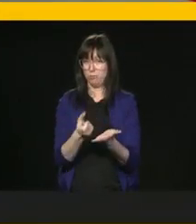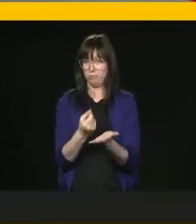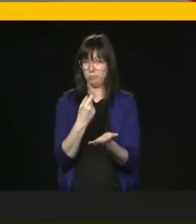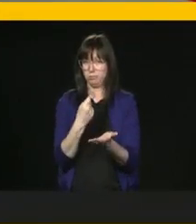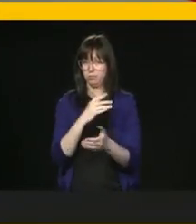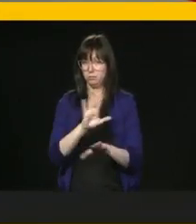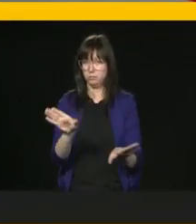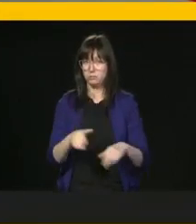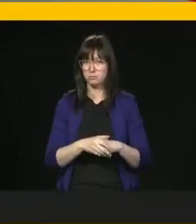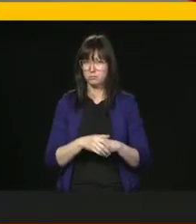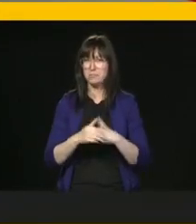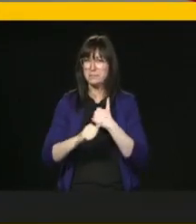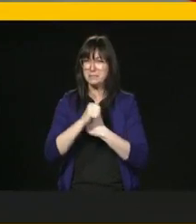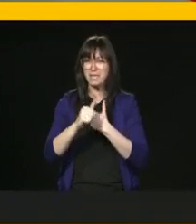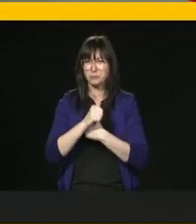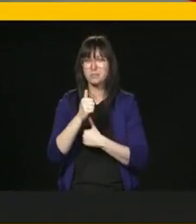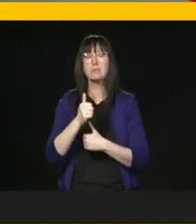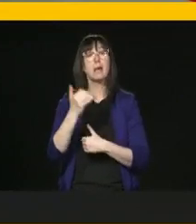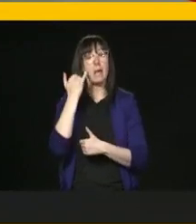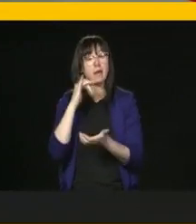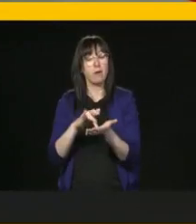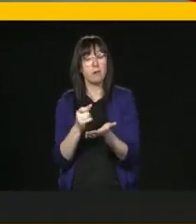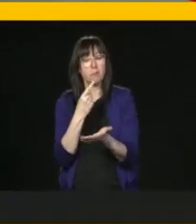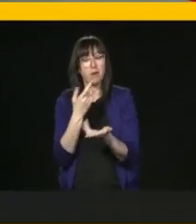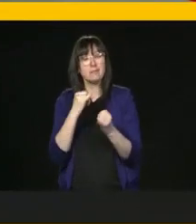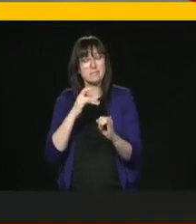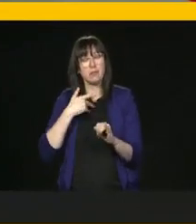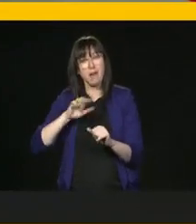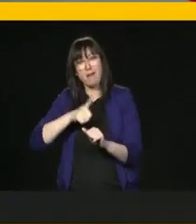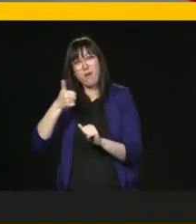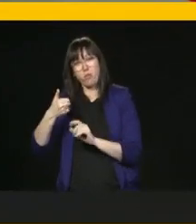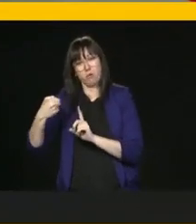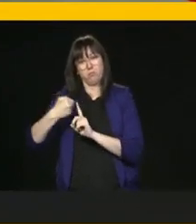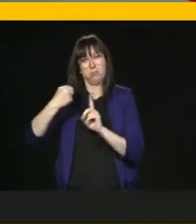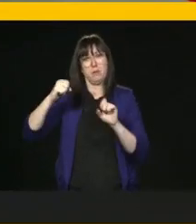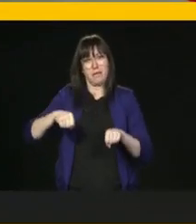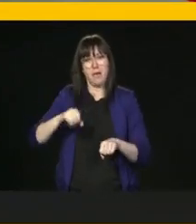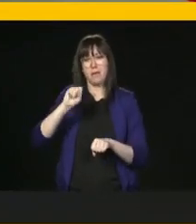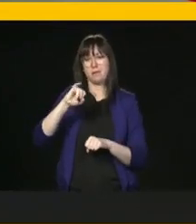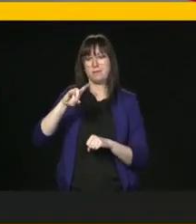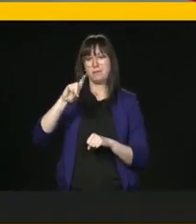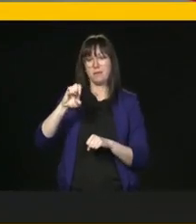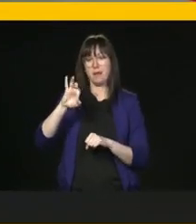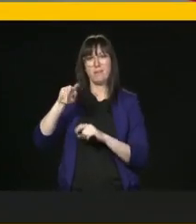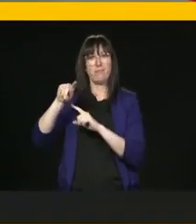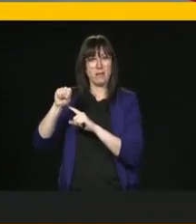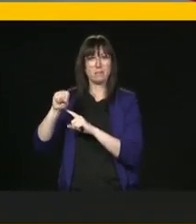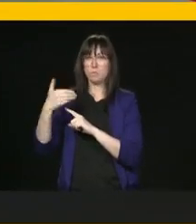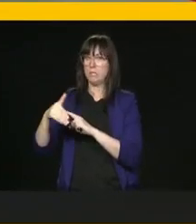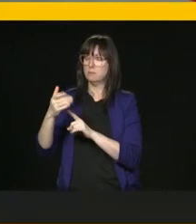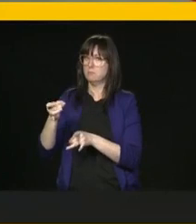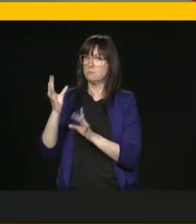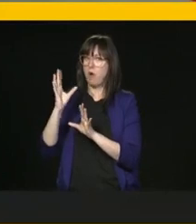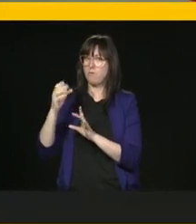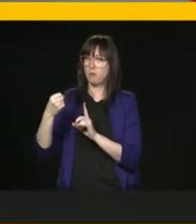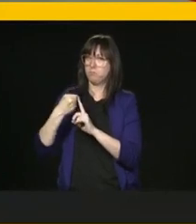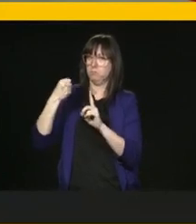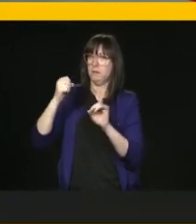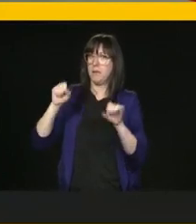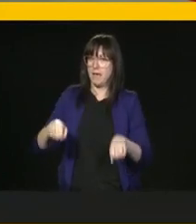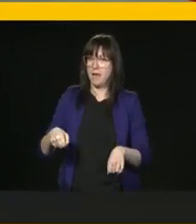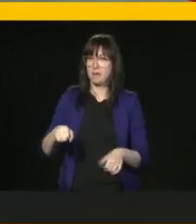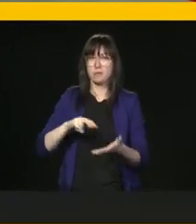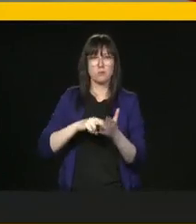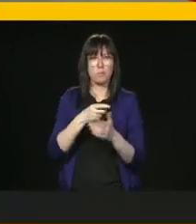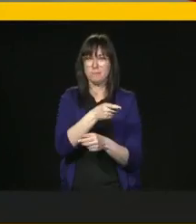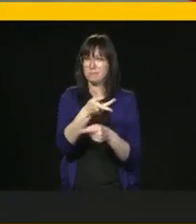effects. In fact, they're quite significant side effects, and so that people have to be really, really careful about this. Don't